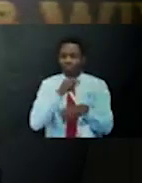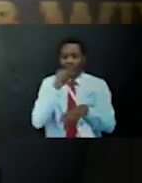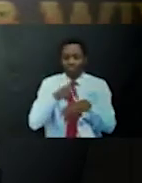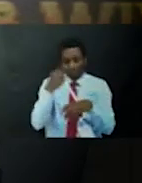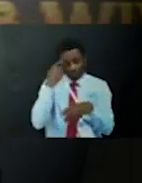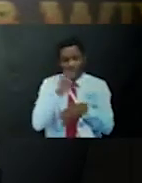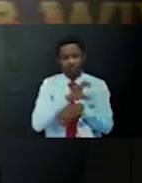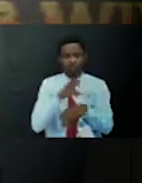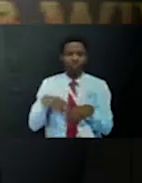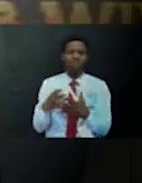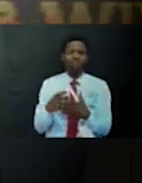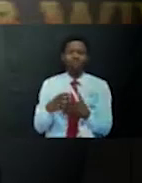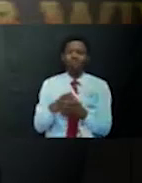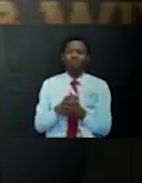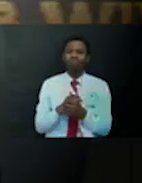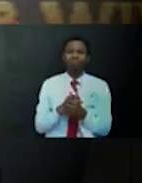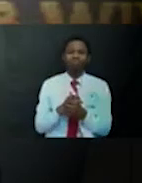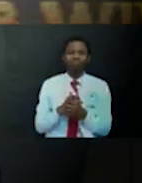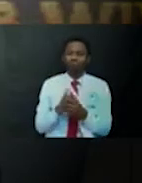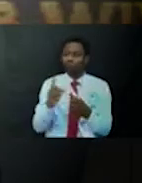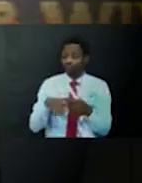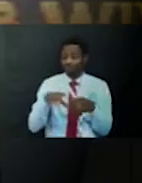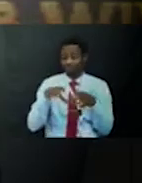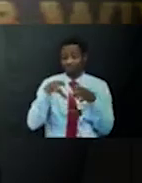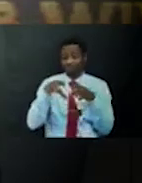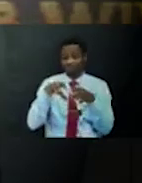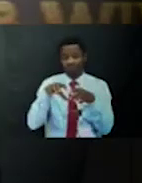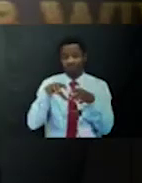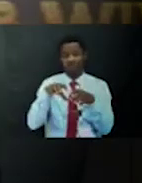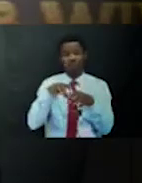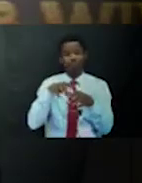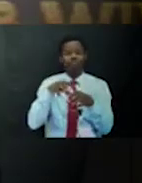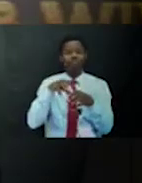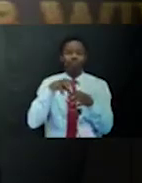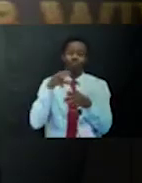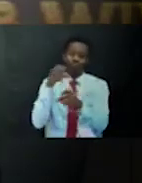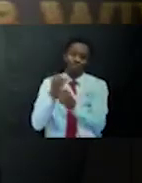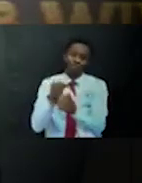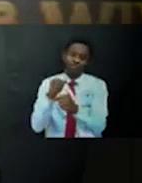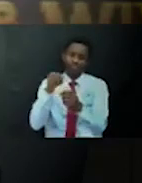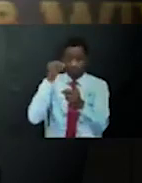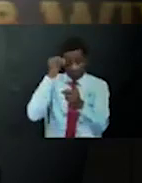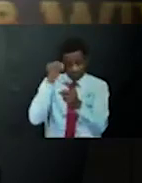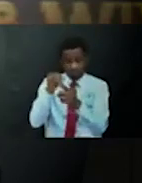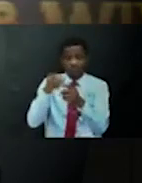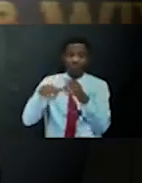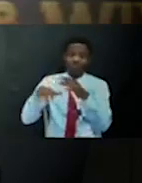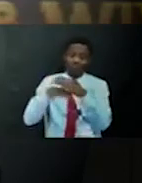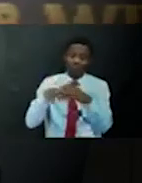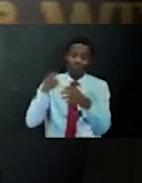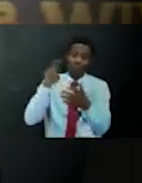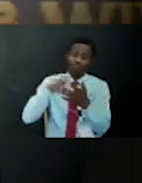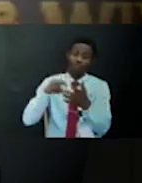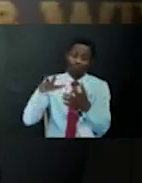Vision 2023. To achieve the desired set goals under the 2023 theme,